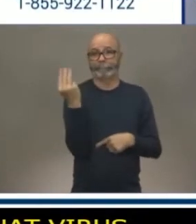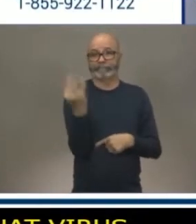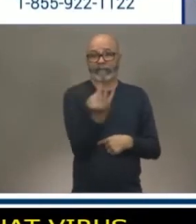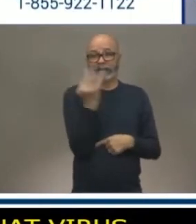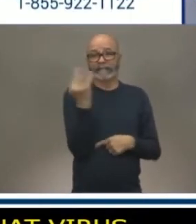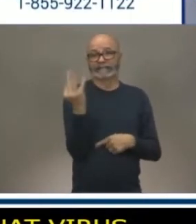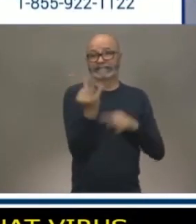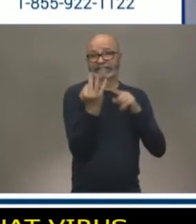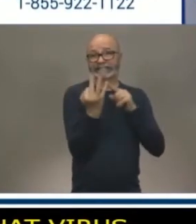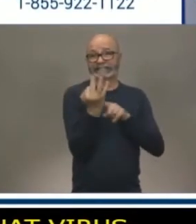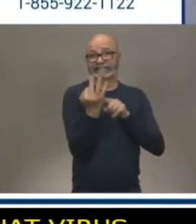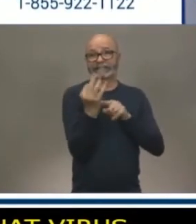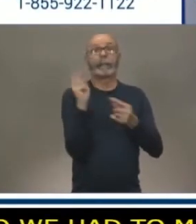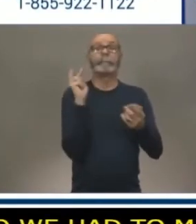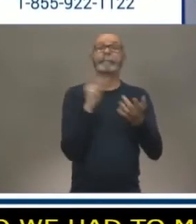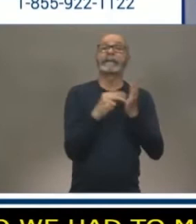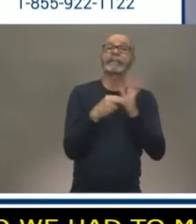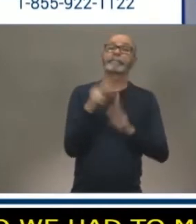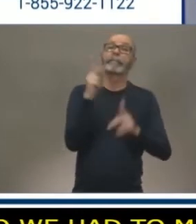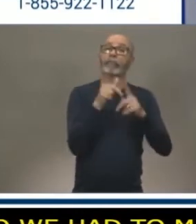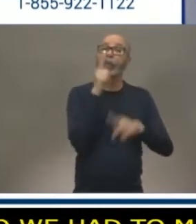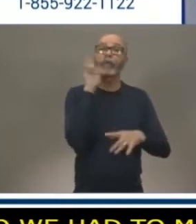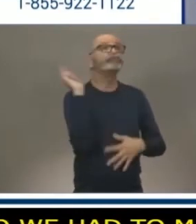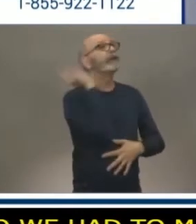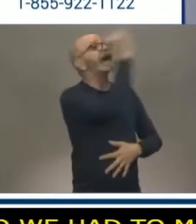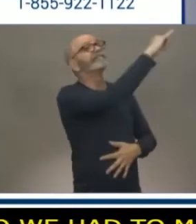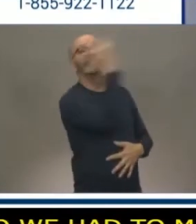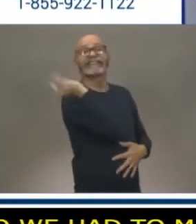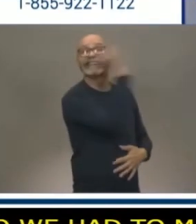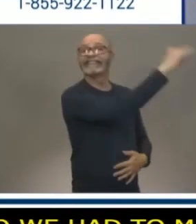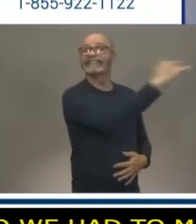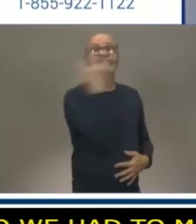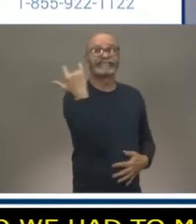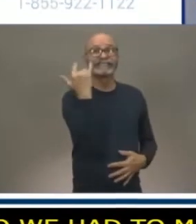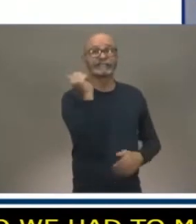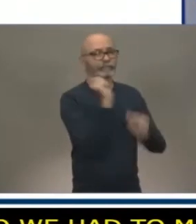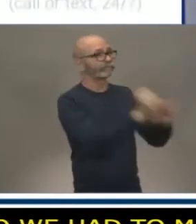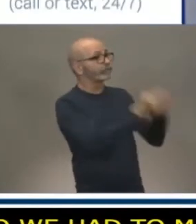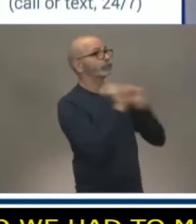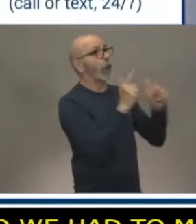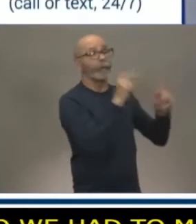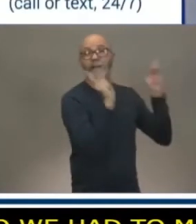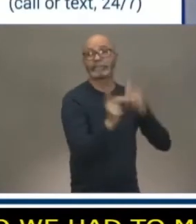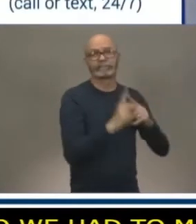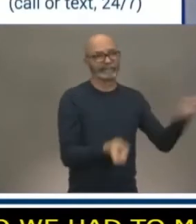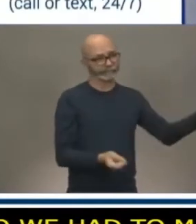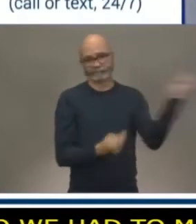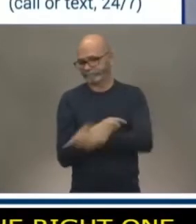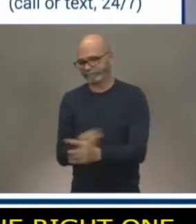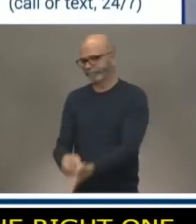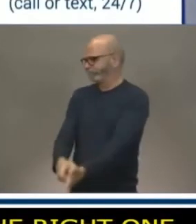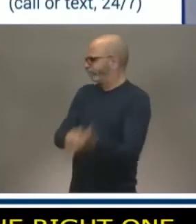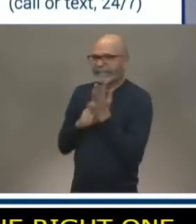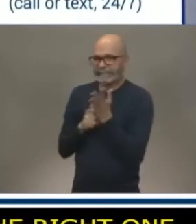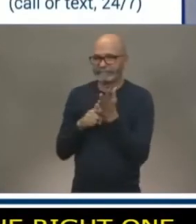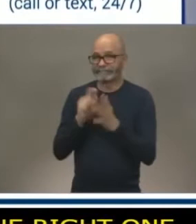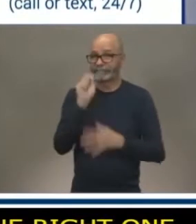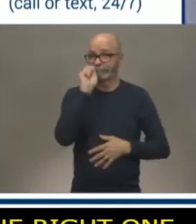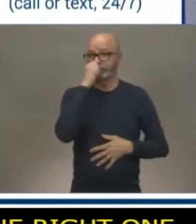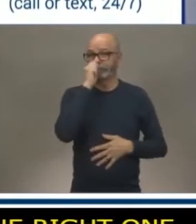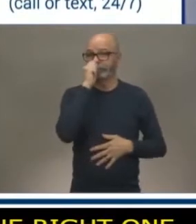mandatory for all rotational workers to get tested. Audits will be done, and if they do not get their first test,